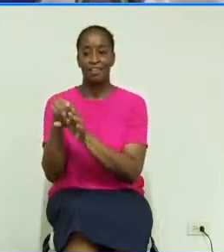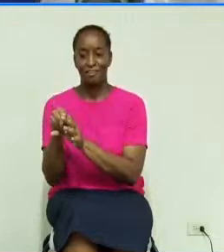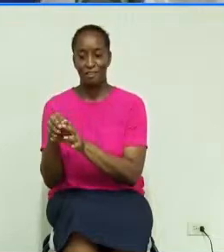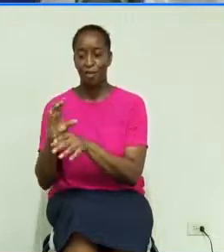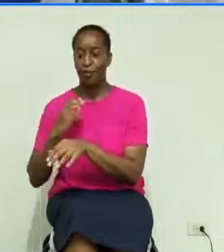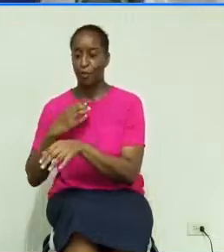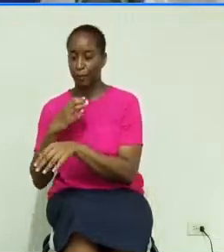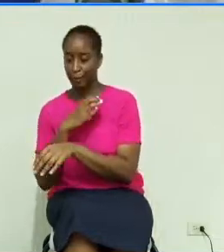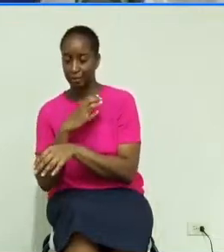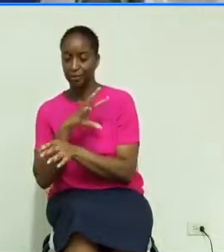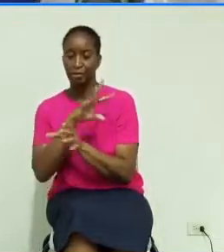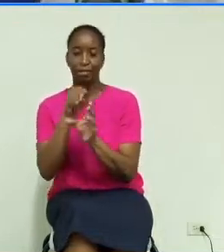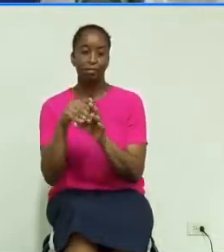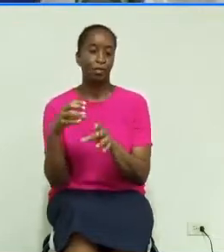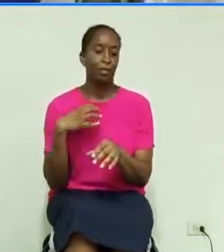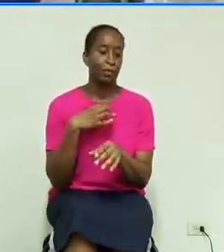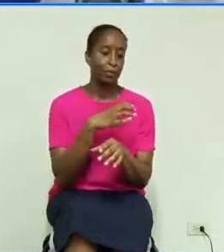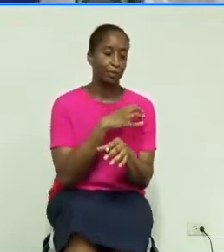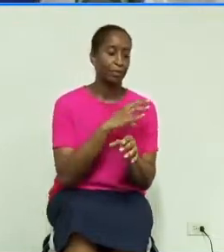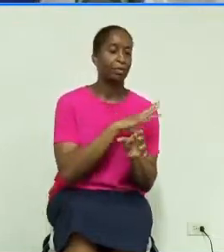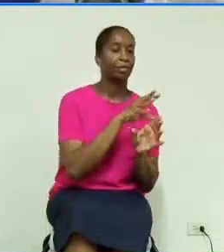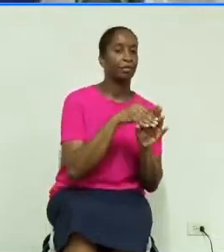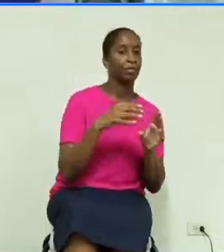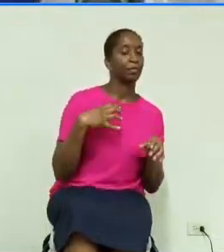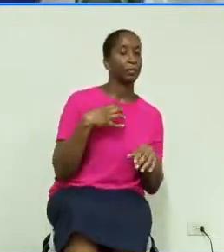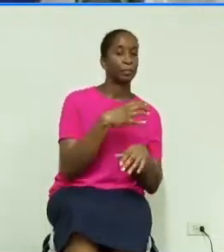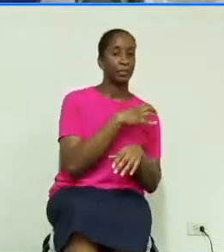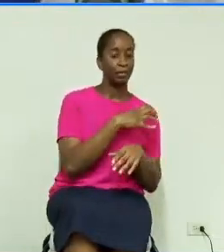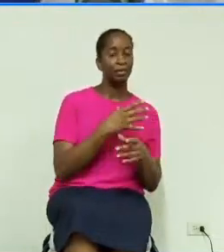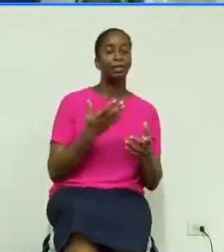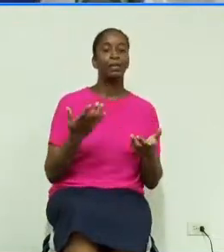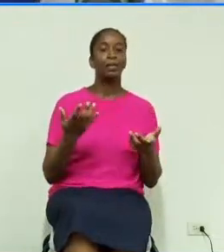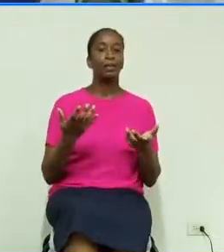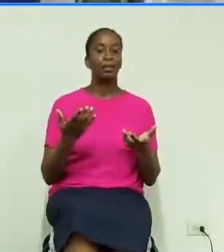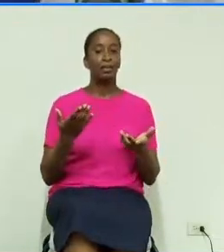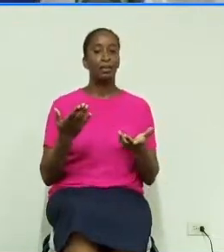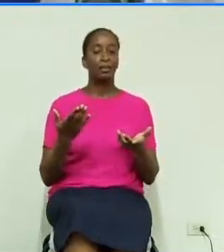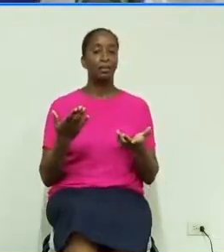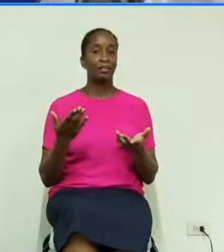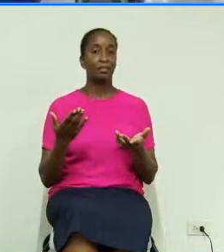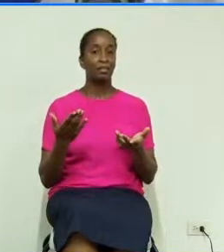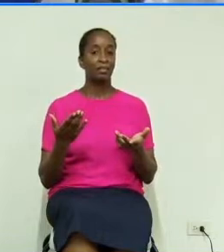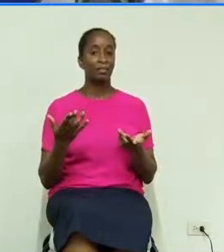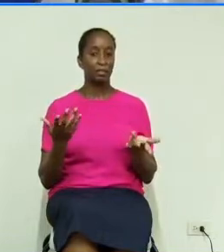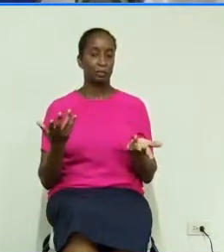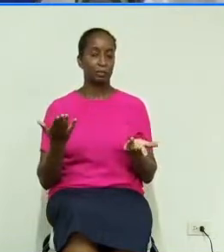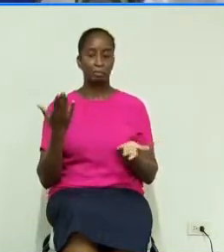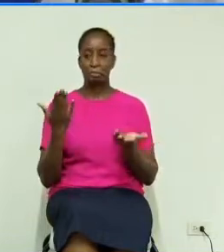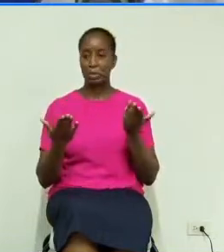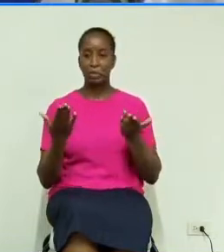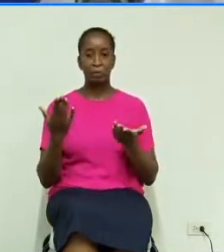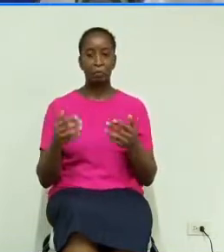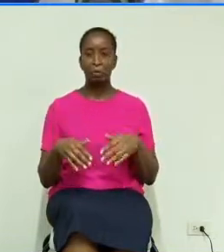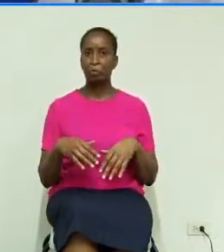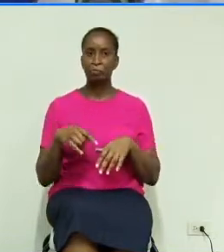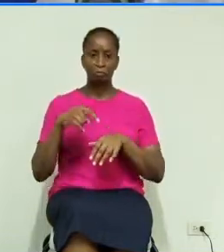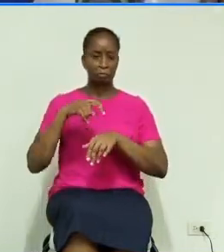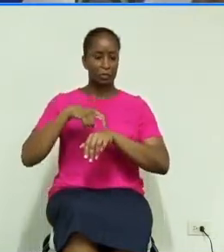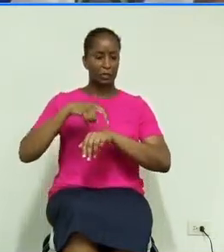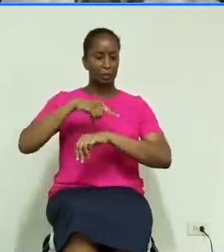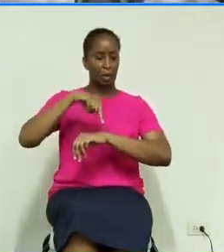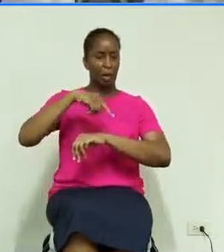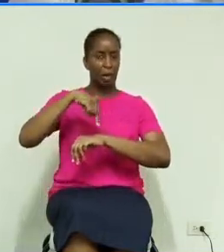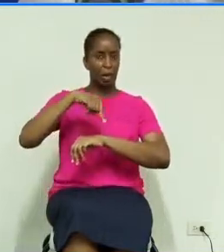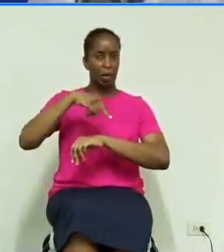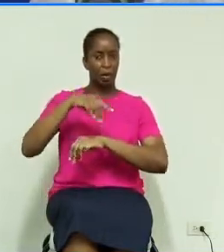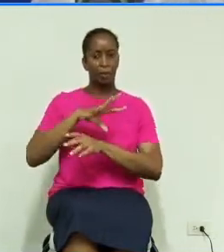15, 20 hours doing Parliament's business. But that is not widely known, and this very prominent and